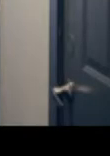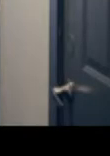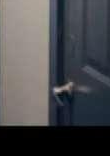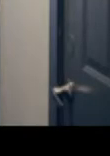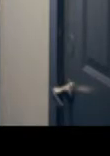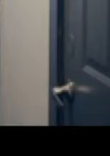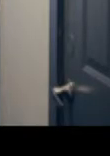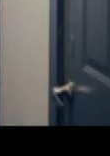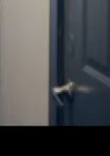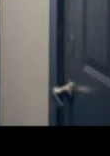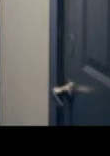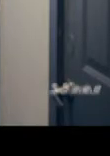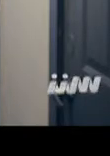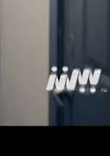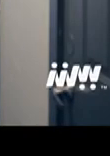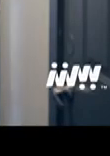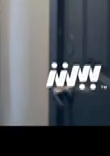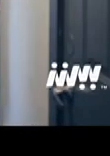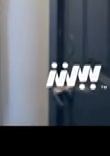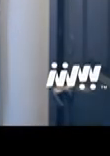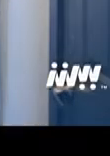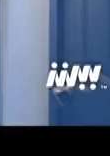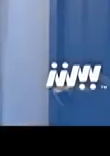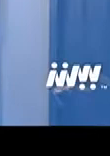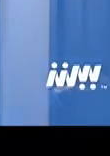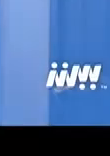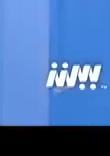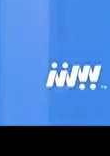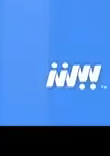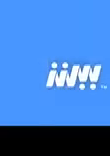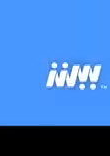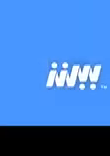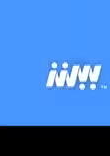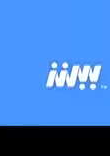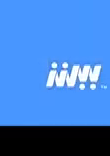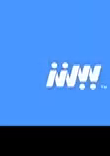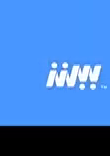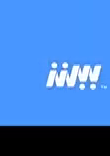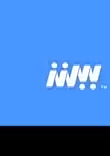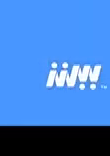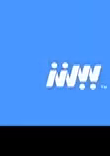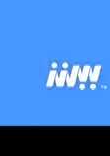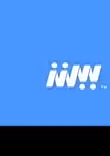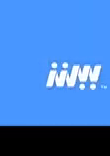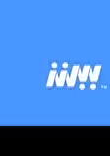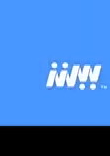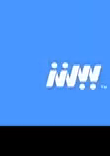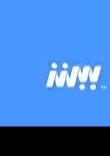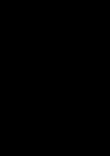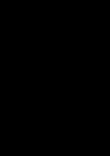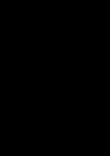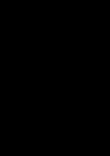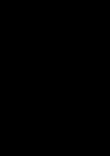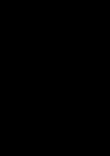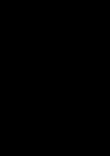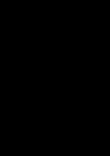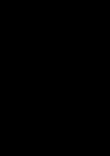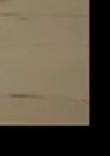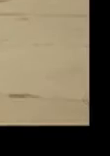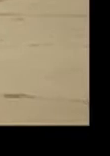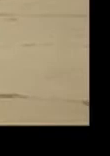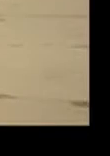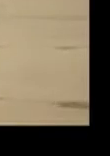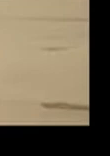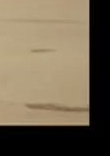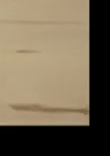meal and say a quick hello. Volunteer for Meals on Wheels by donating your lunch break at americaletsdolunch.org.